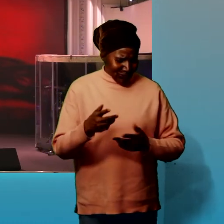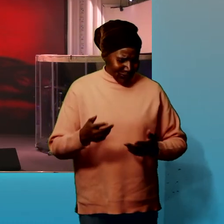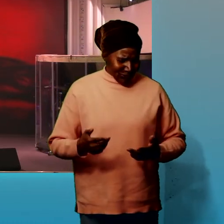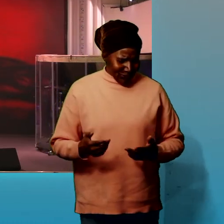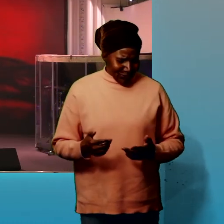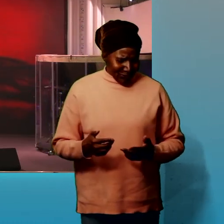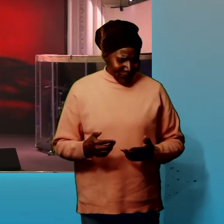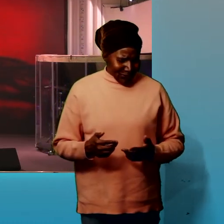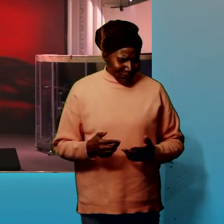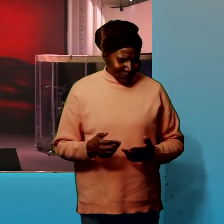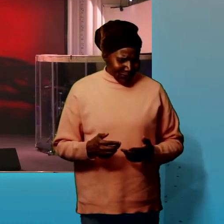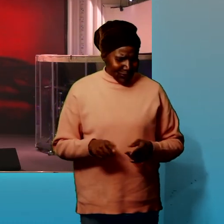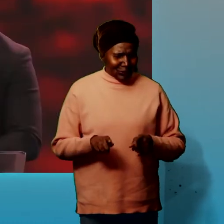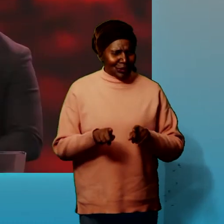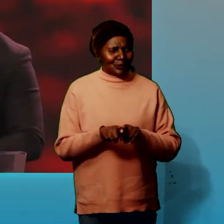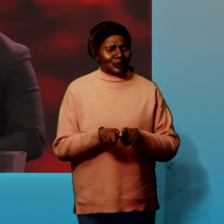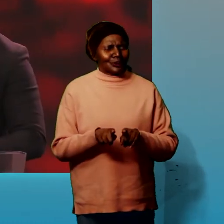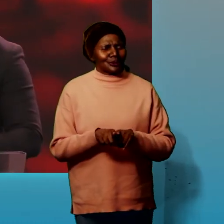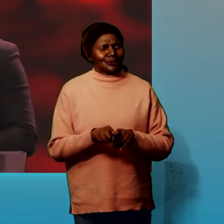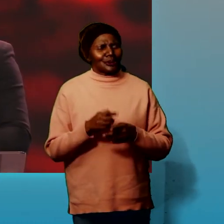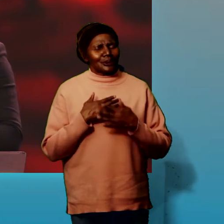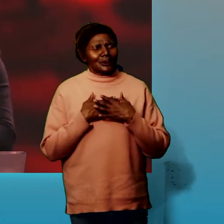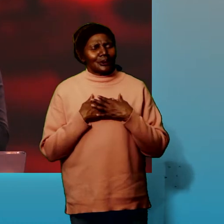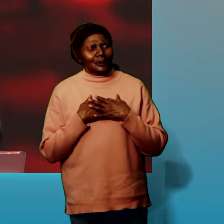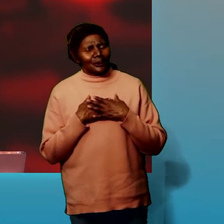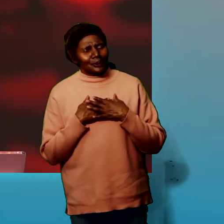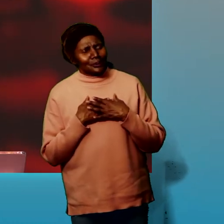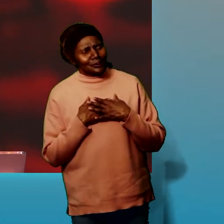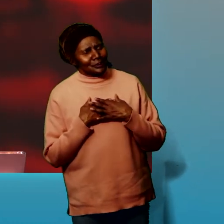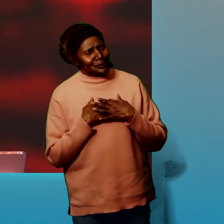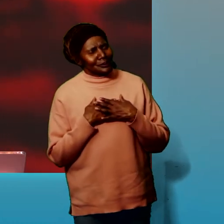And then in the stillness of your own heart,